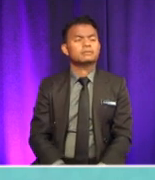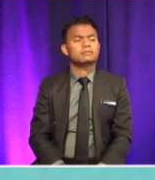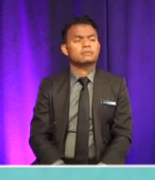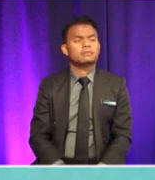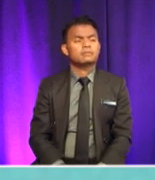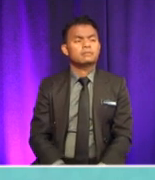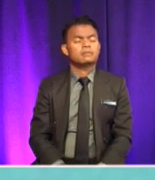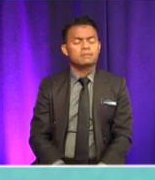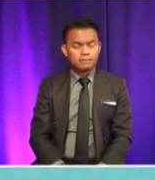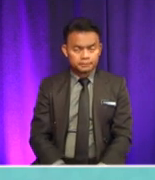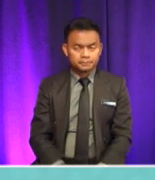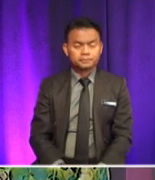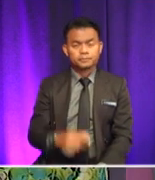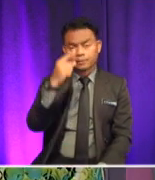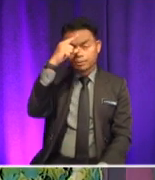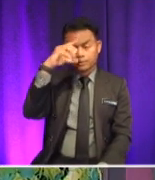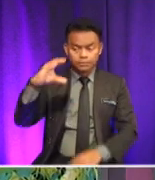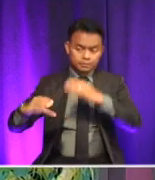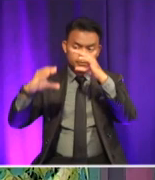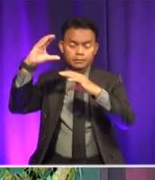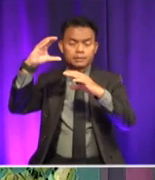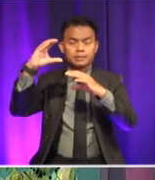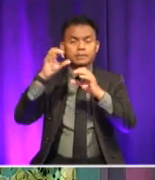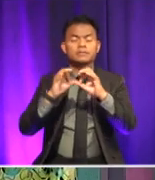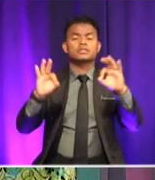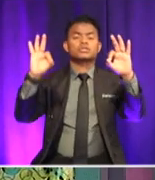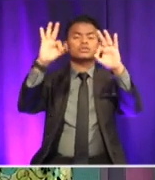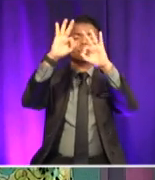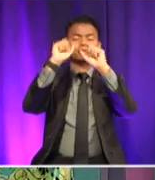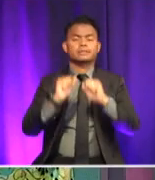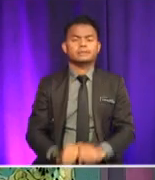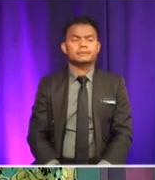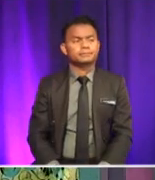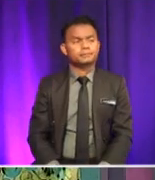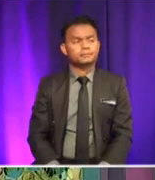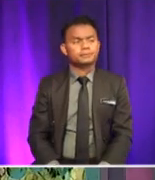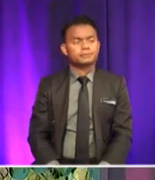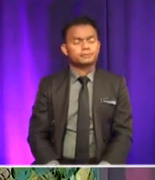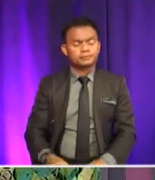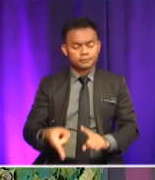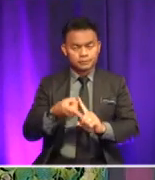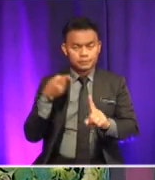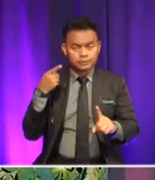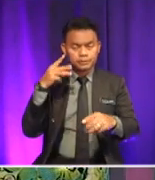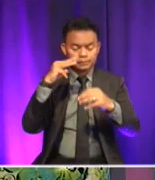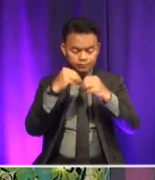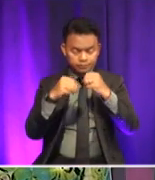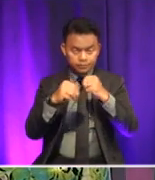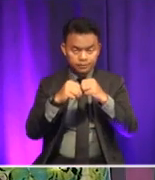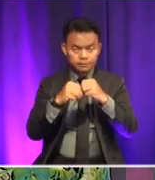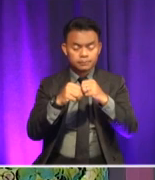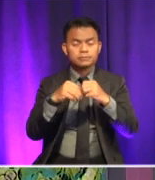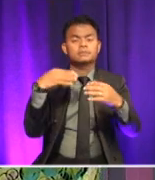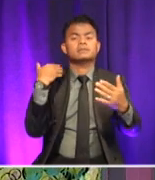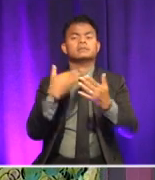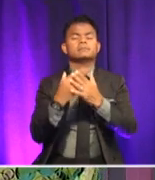the build-up of the story. So how it begins, how it builds up, goes to the problem, how we want to find a solution,